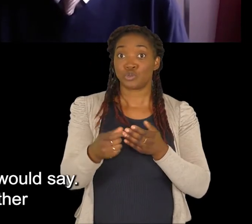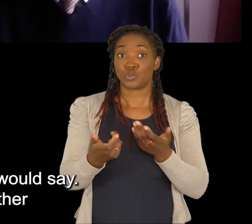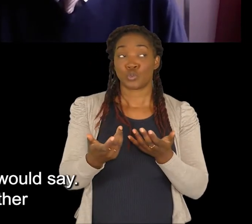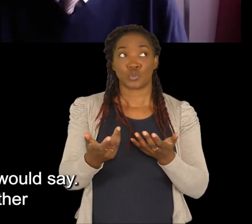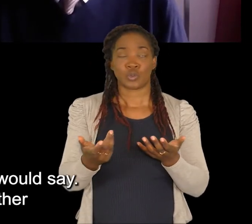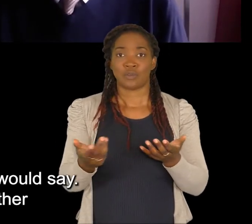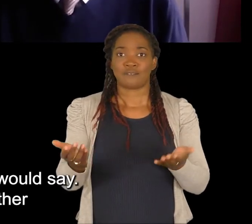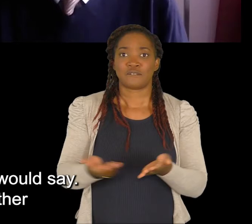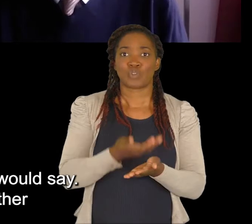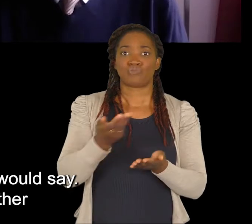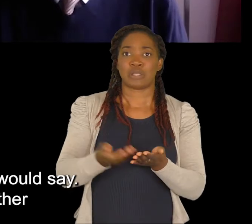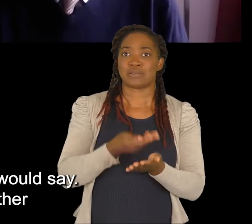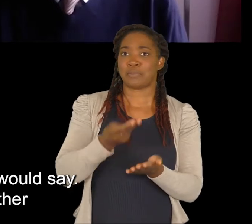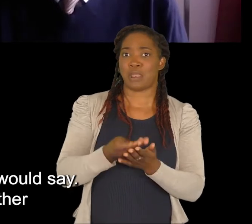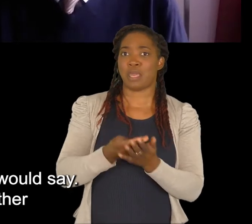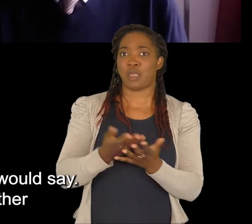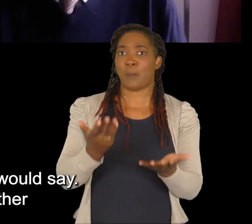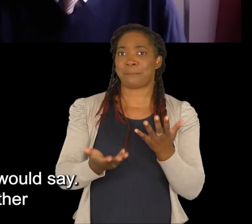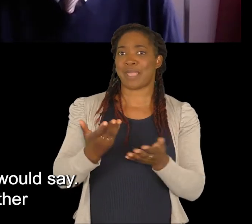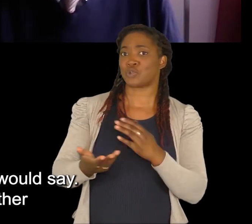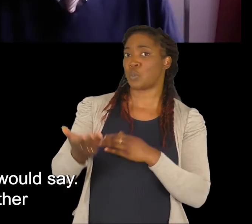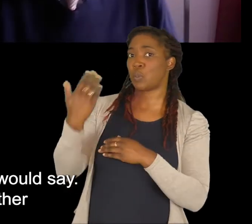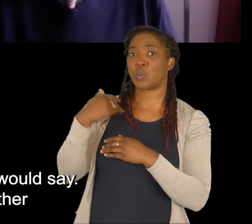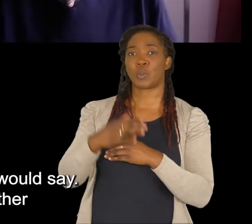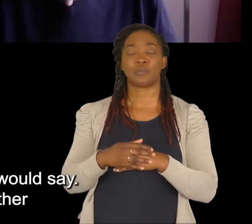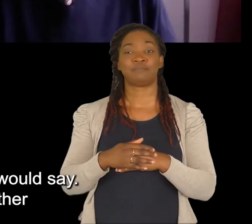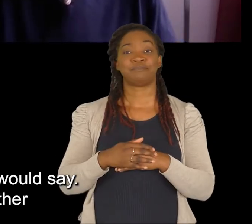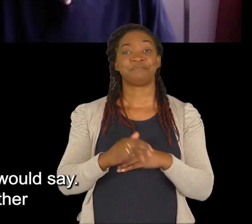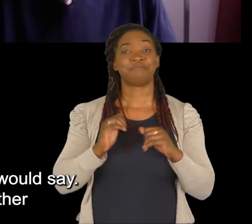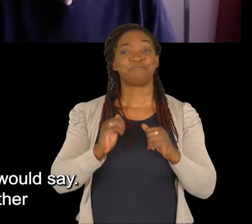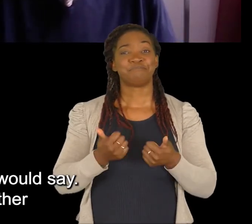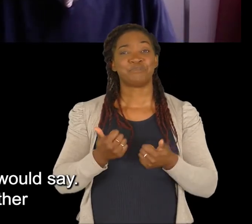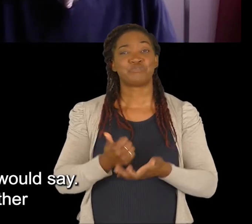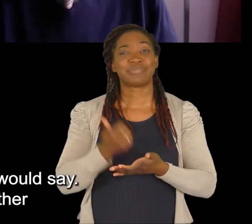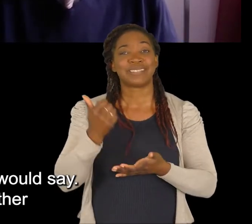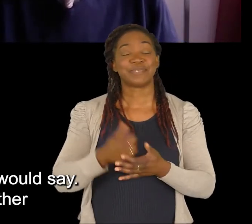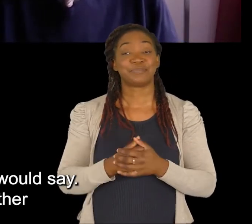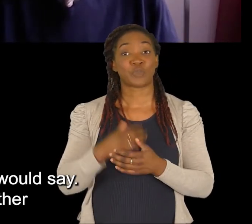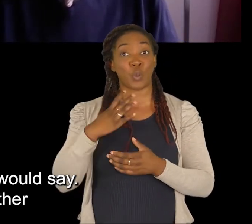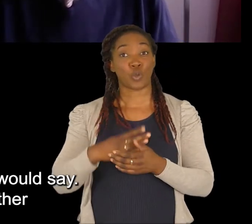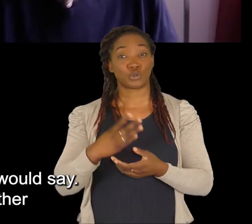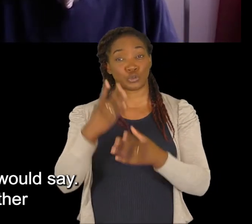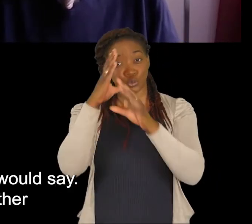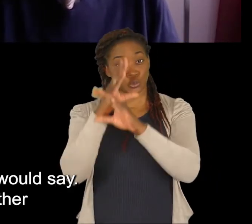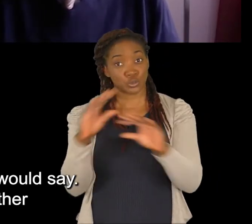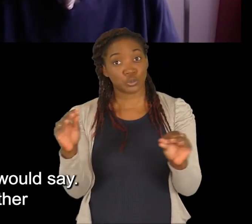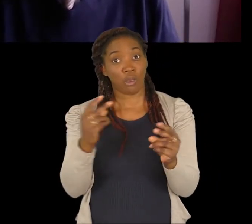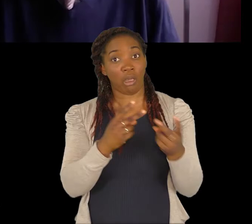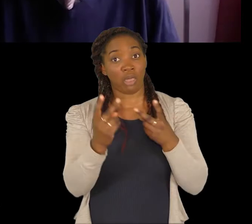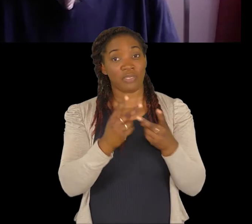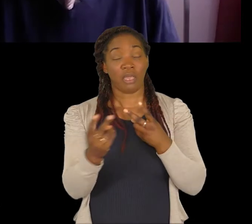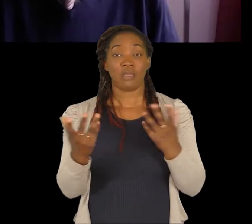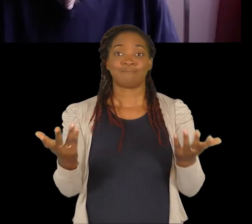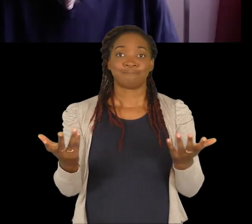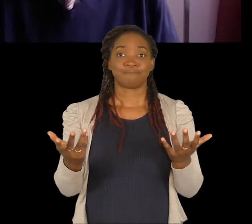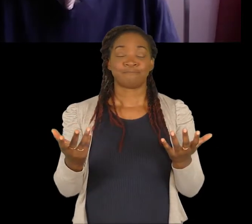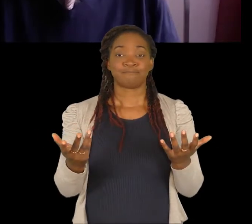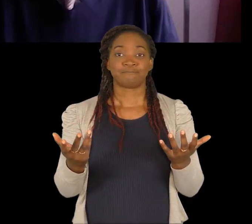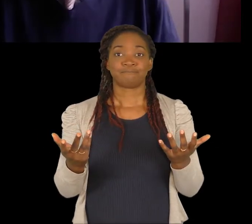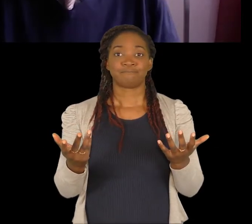many more than they've ever been for a long time, I would say. Brilliant. And I also just want to make mention, there's other sorts of